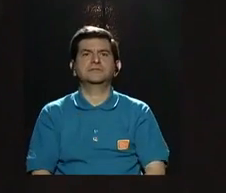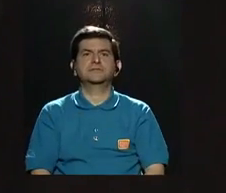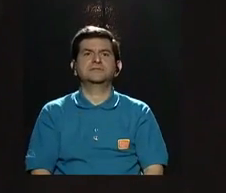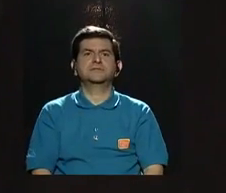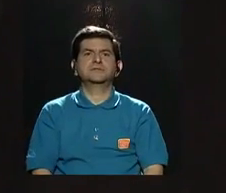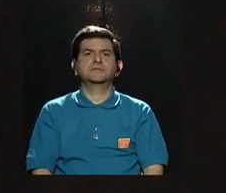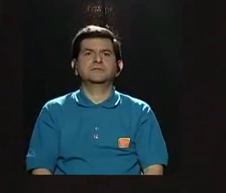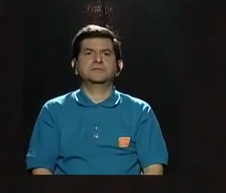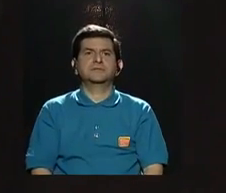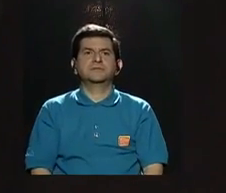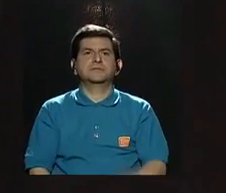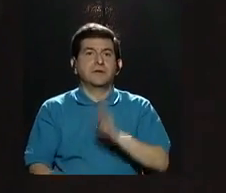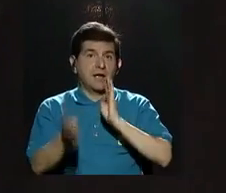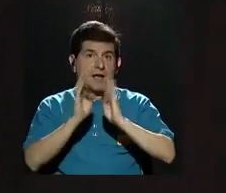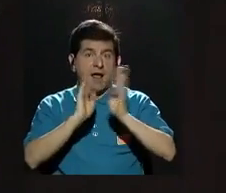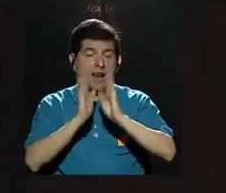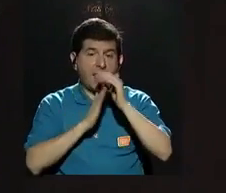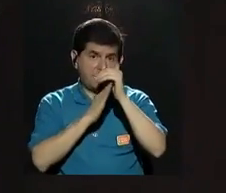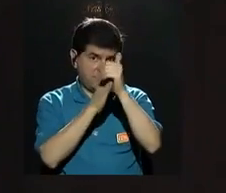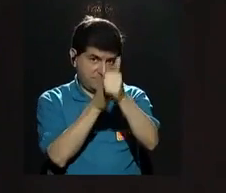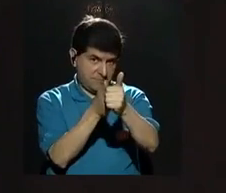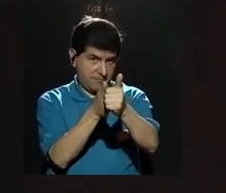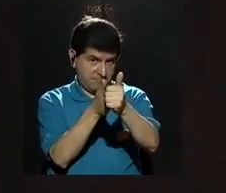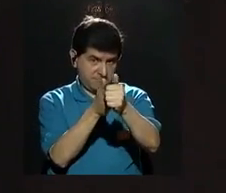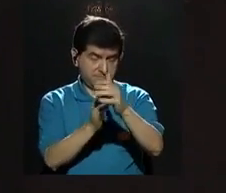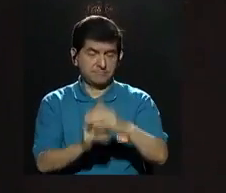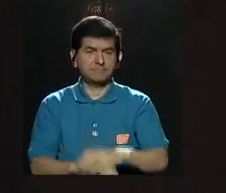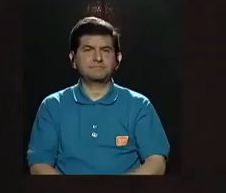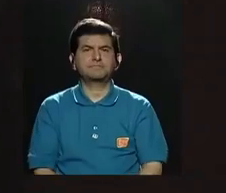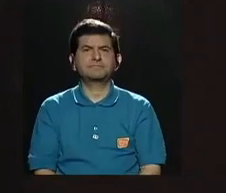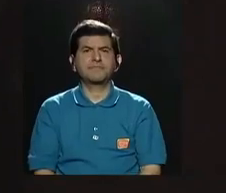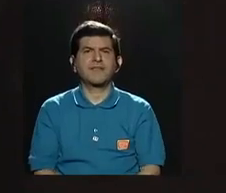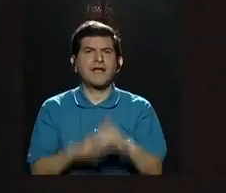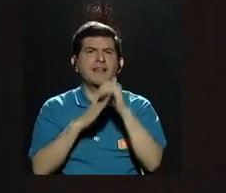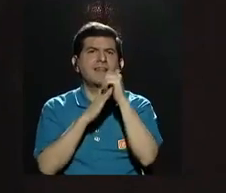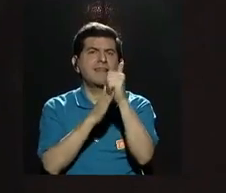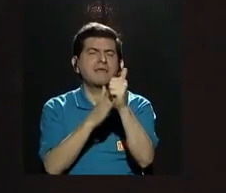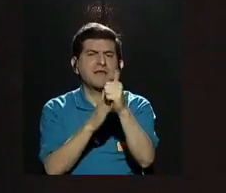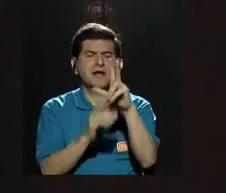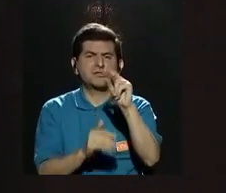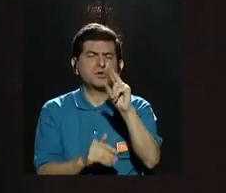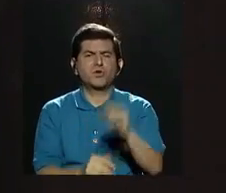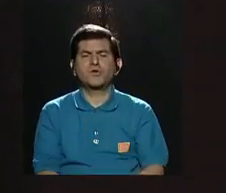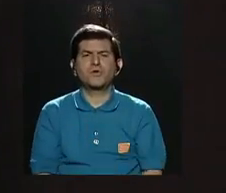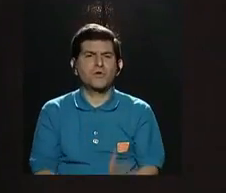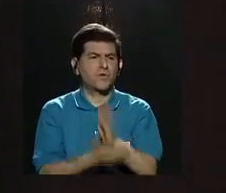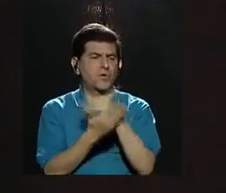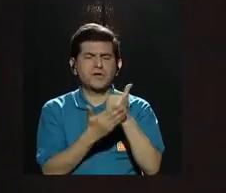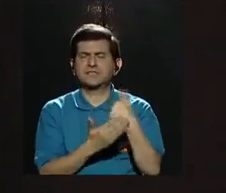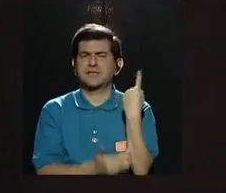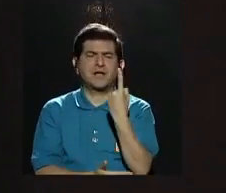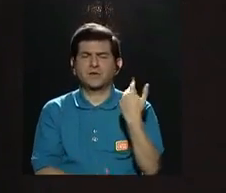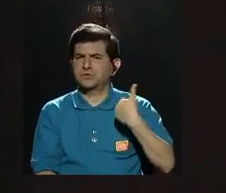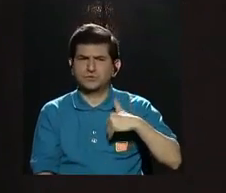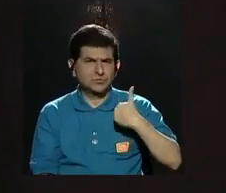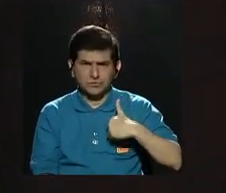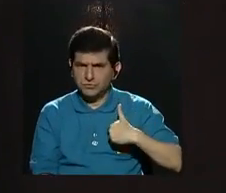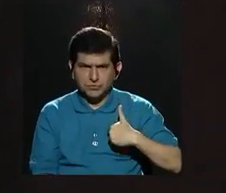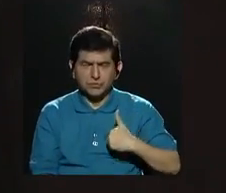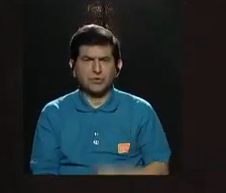Speaking of leadership, leadership is not intrinsically male. Leadership is not intrinsically based on